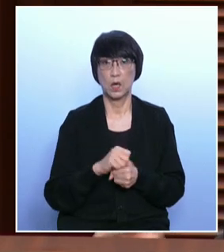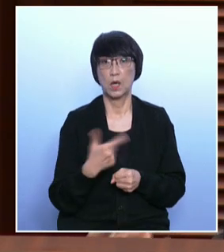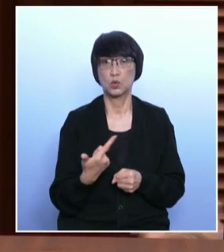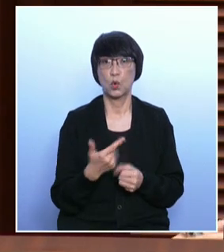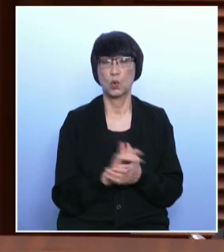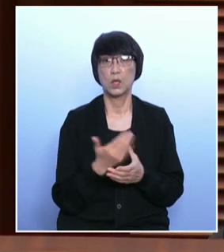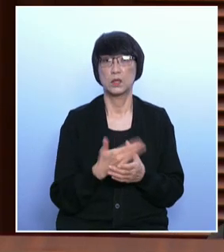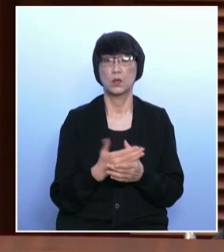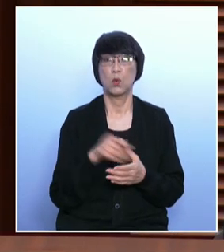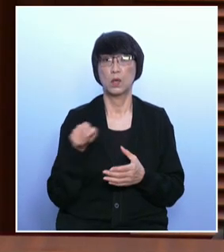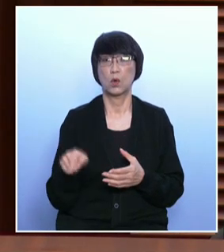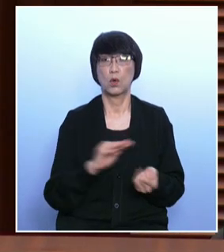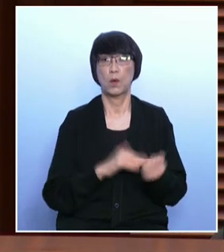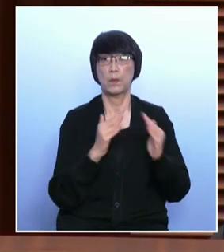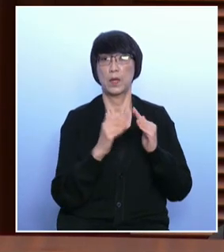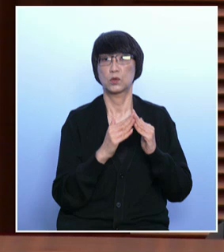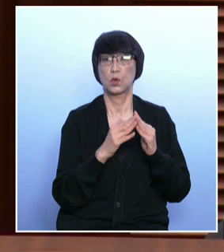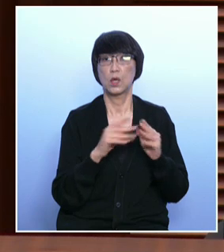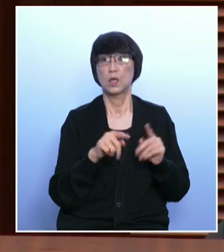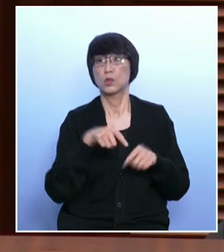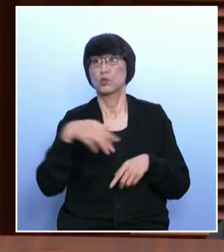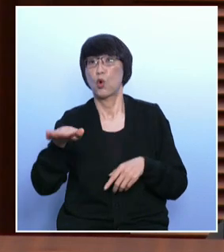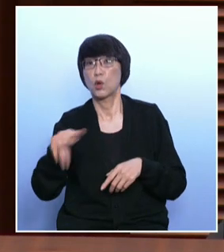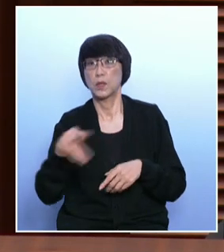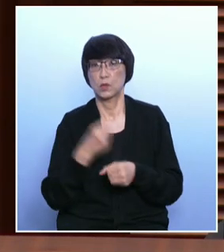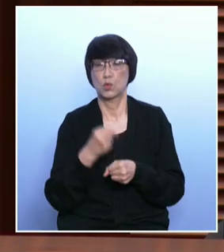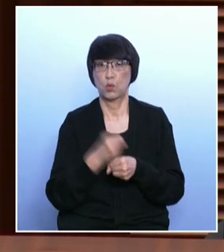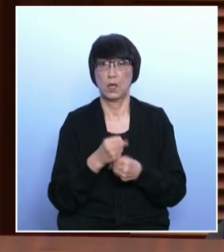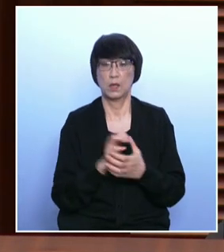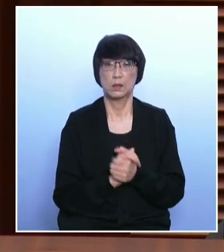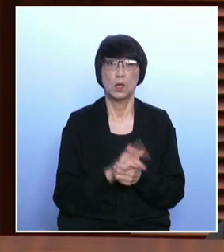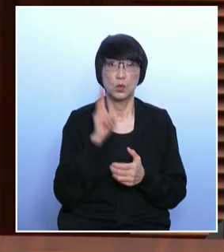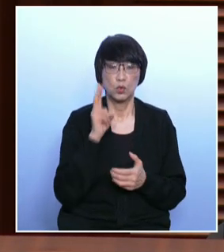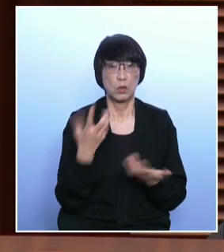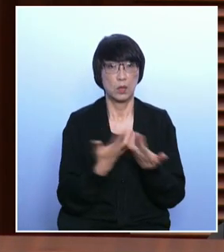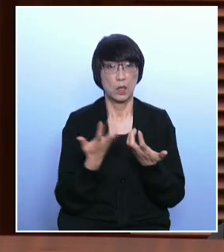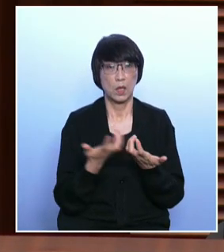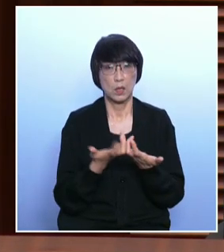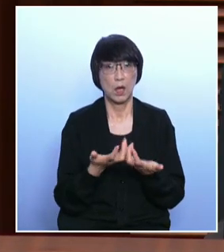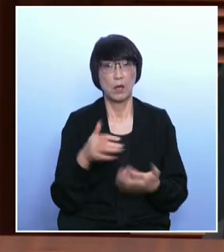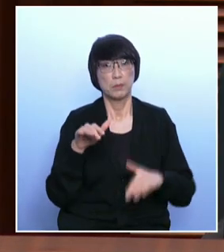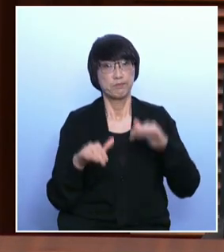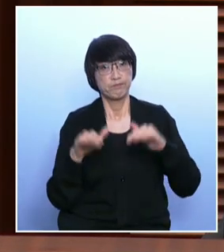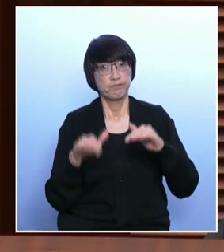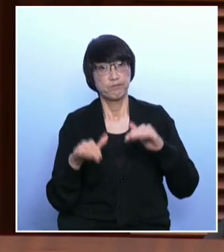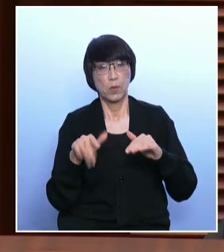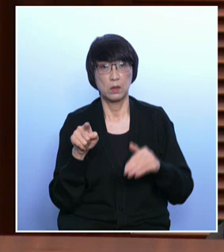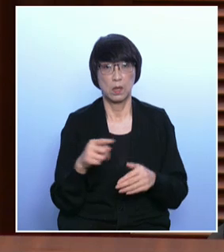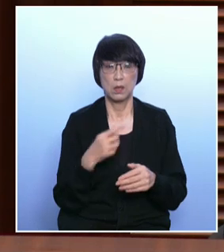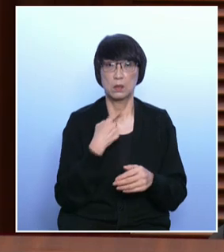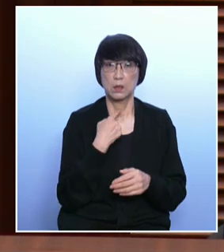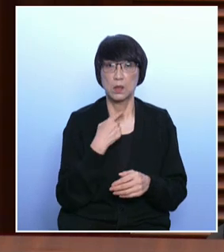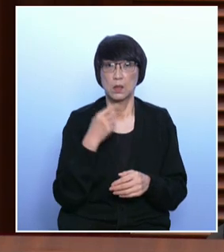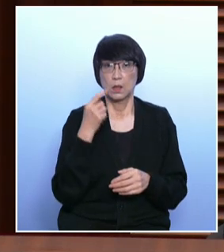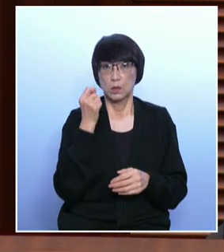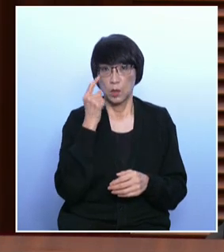We may need more manpower with the provision of such services, as more manpower will have to be deployed from clinics